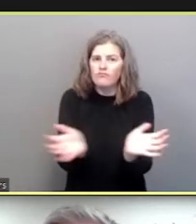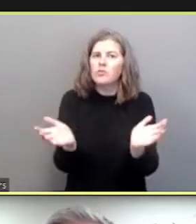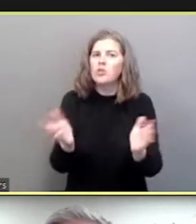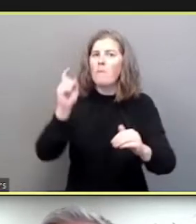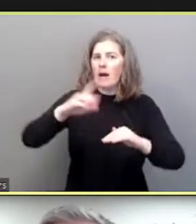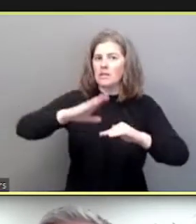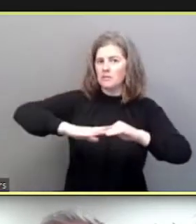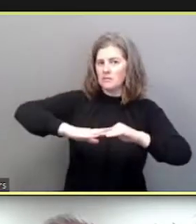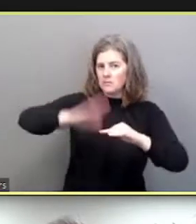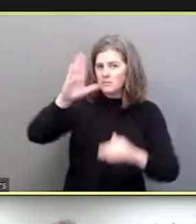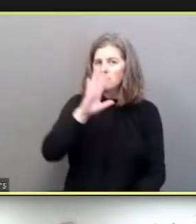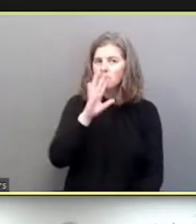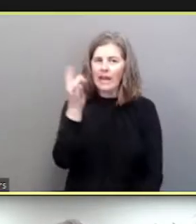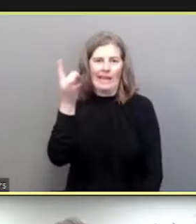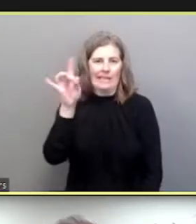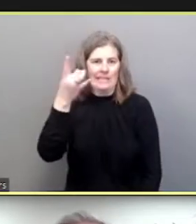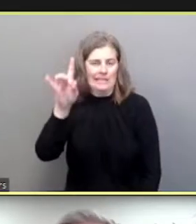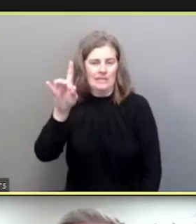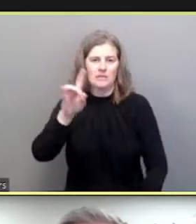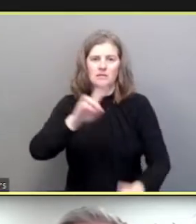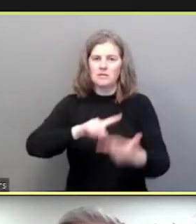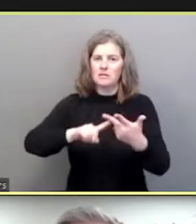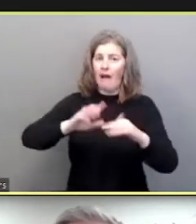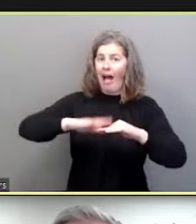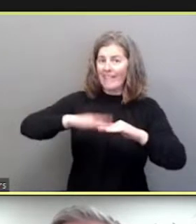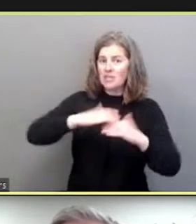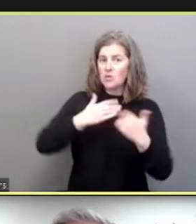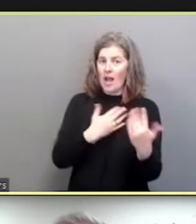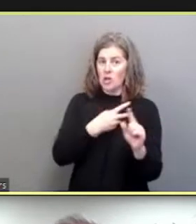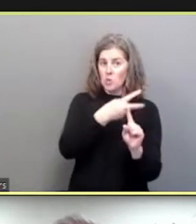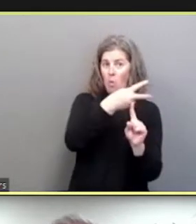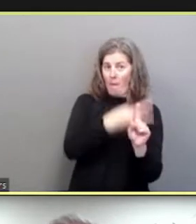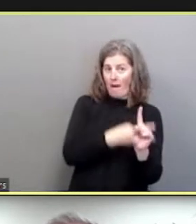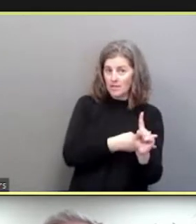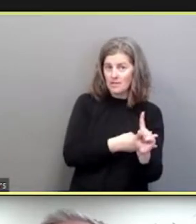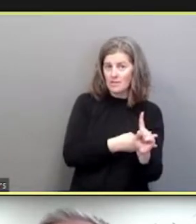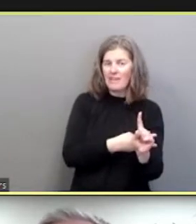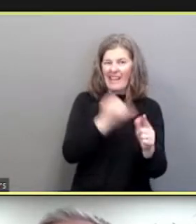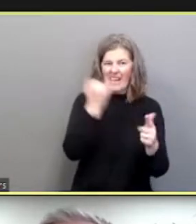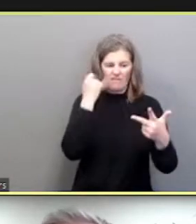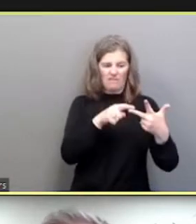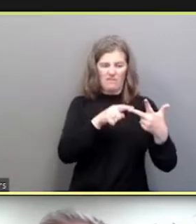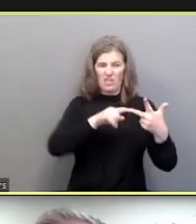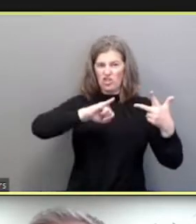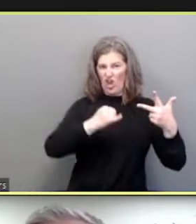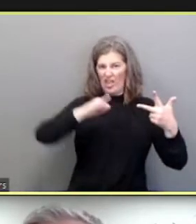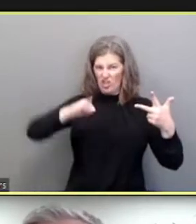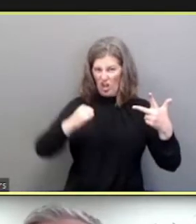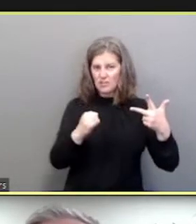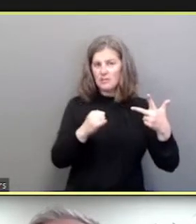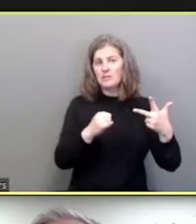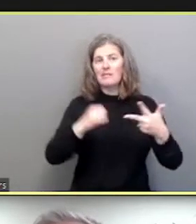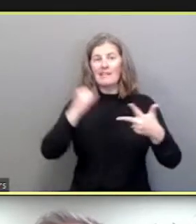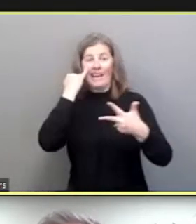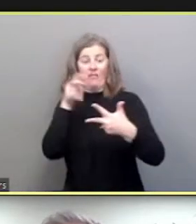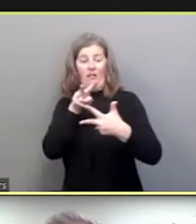over. For sure, you have to have at least 2 months since your J&J vaccine under your belt, or 6 months for Pfizer